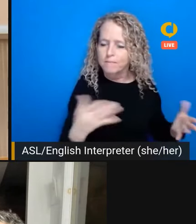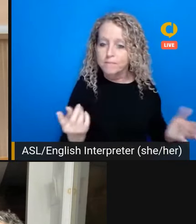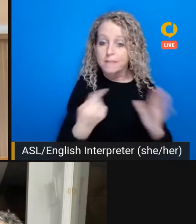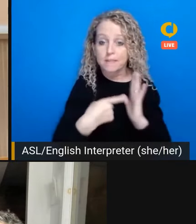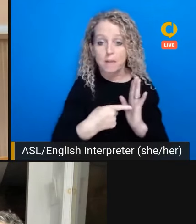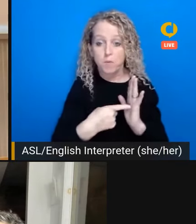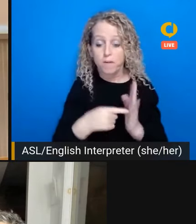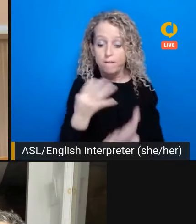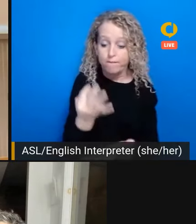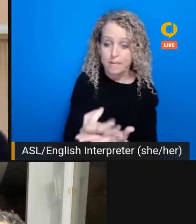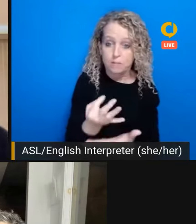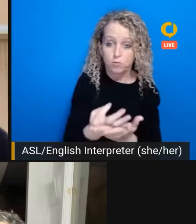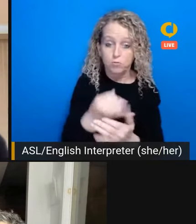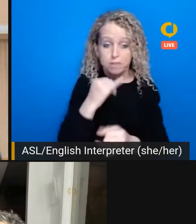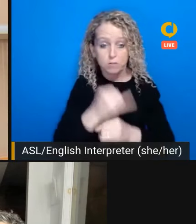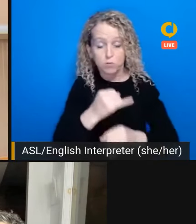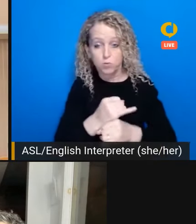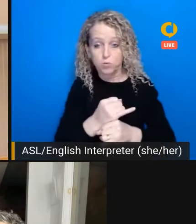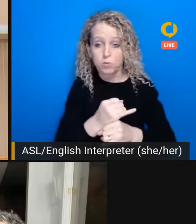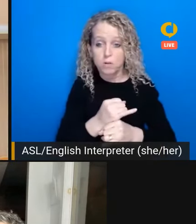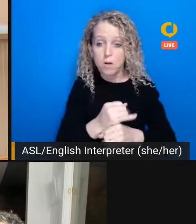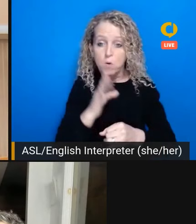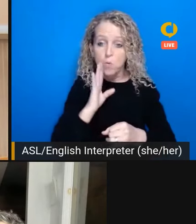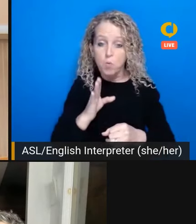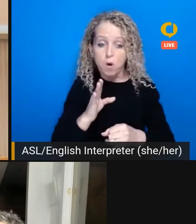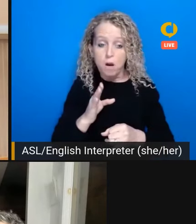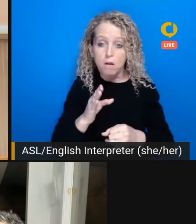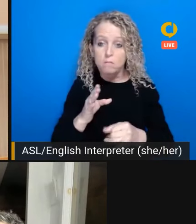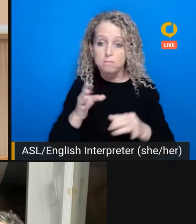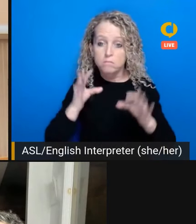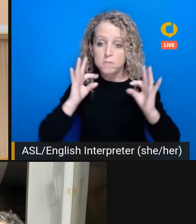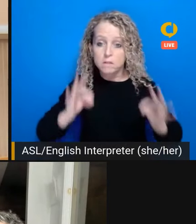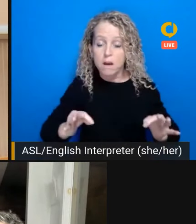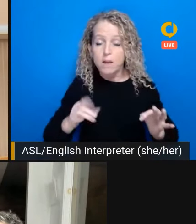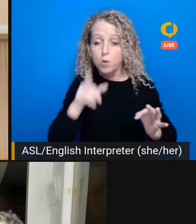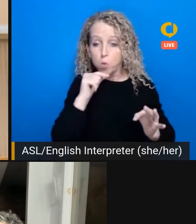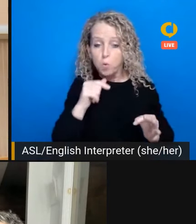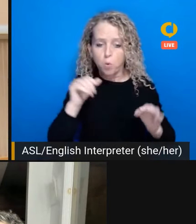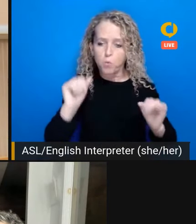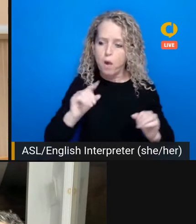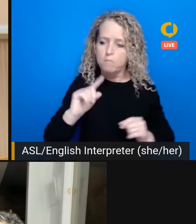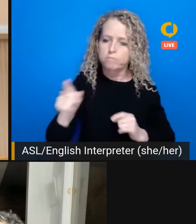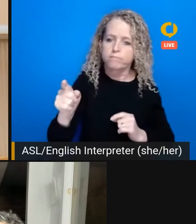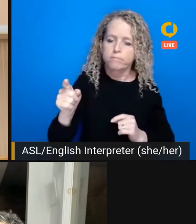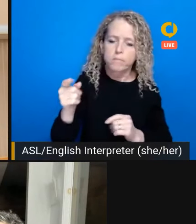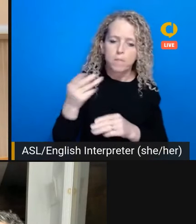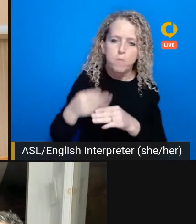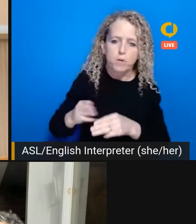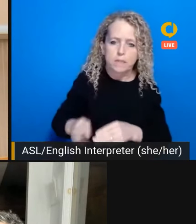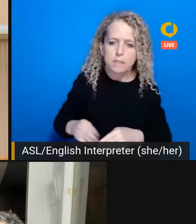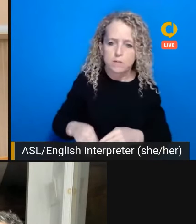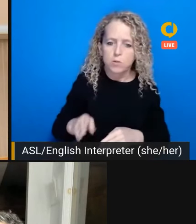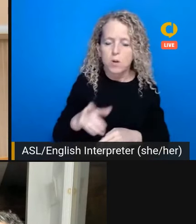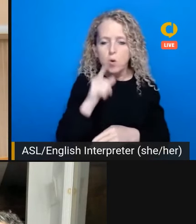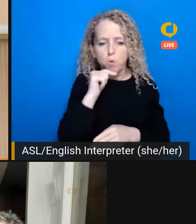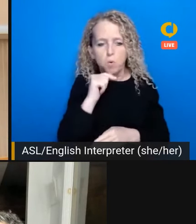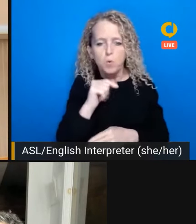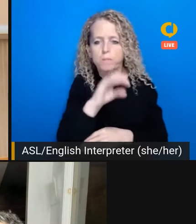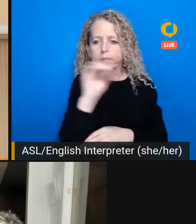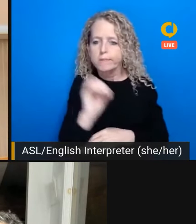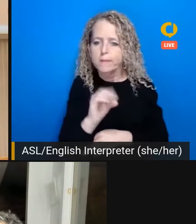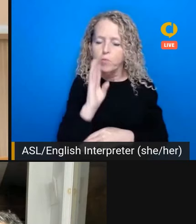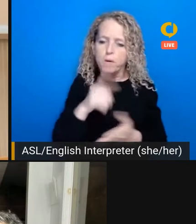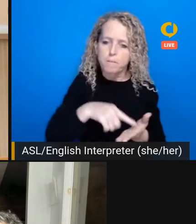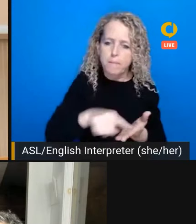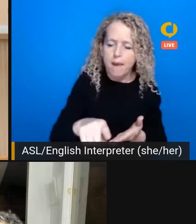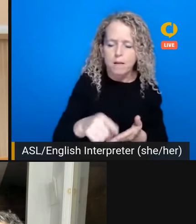AI systems to decide who gets a mortgage and to some extent what rates they should be charged, but mostly just who gets a mortgage, right? And I want you to